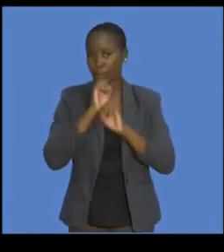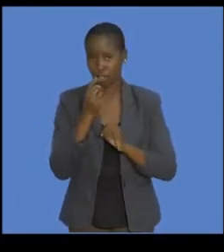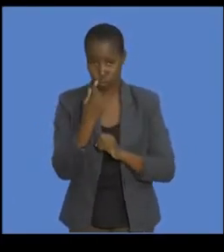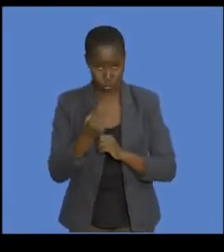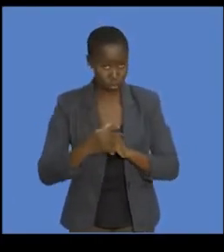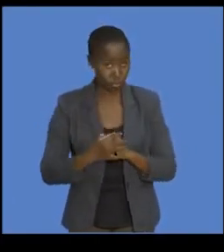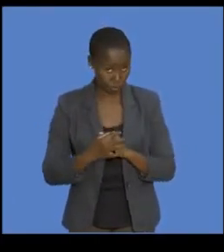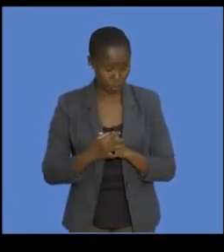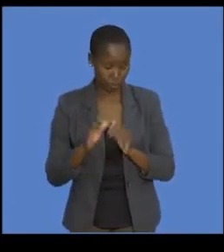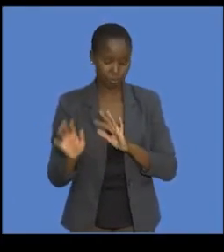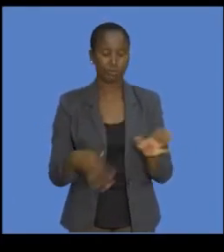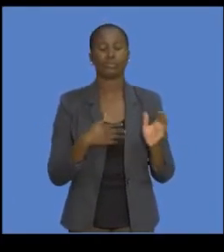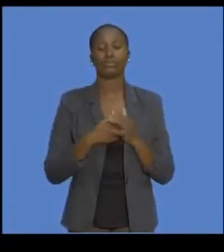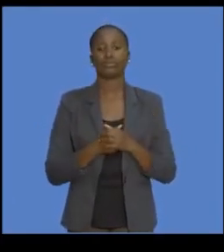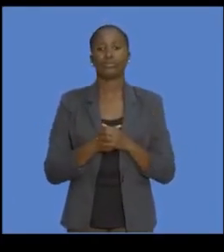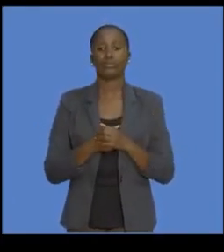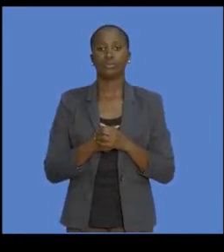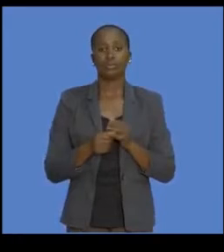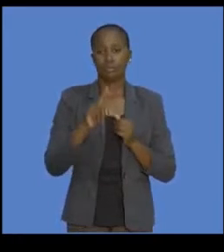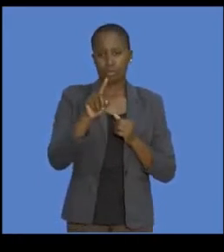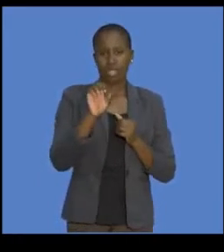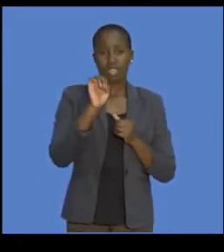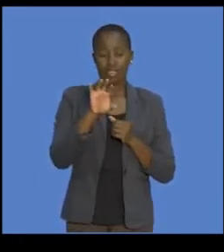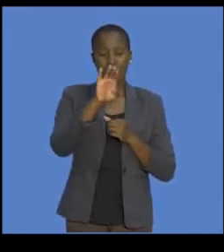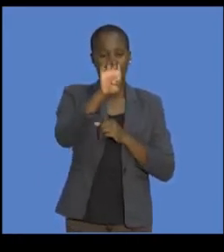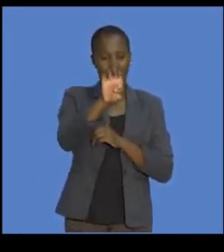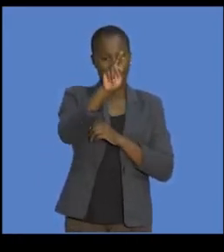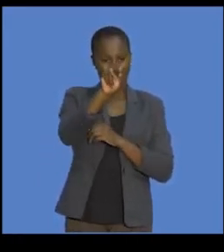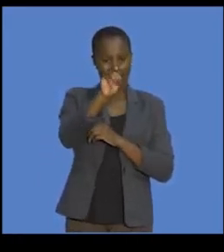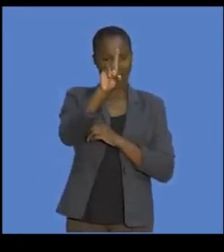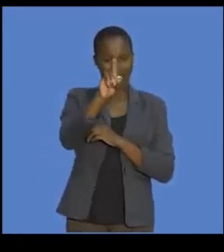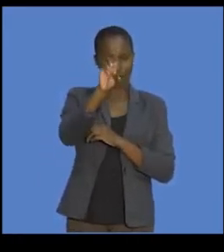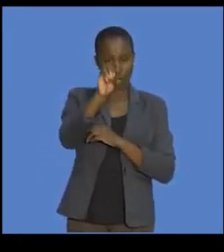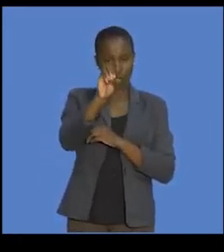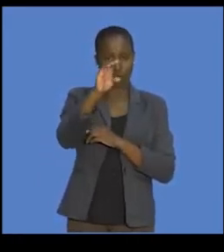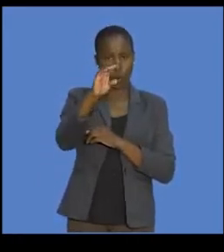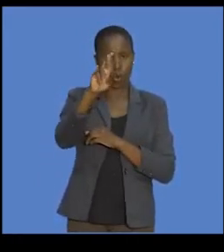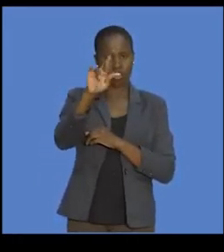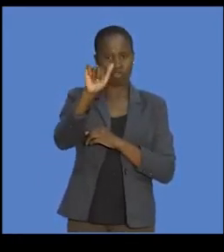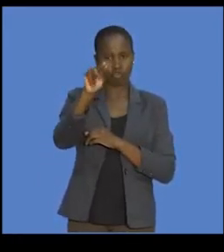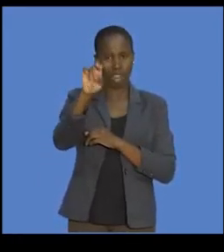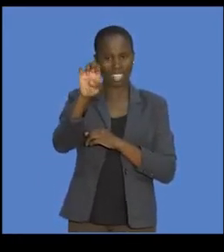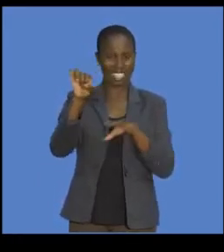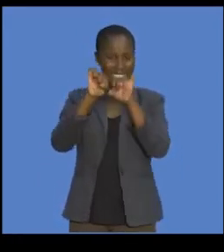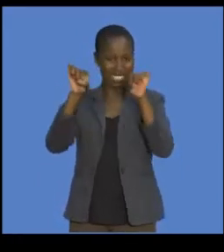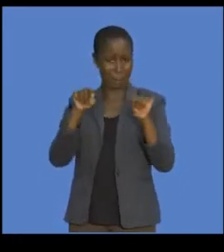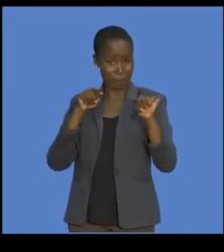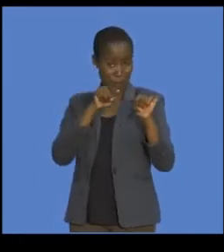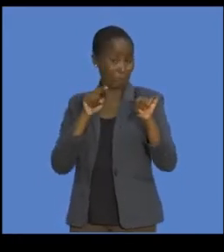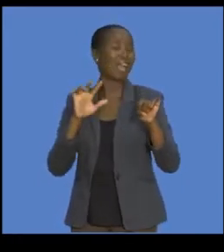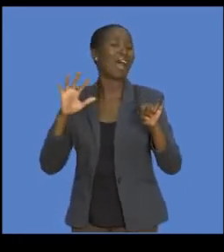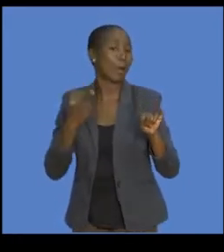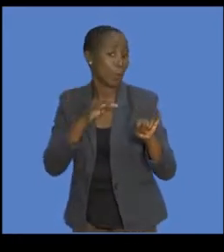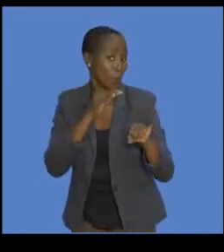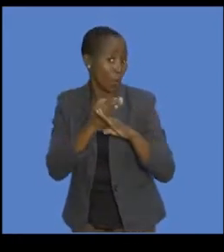So if we compare that to the endocrine system, so let's look at the endocrine system. The endocrine system works with the